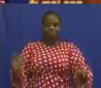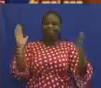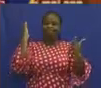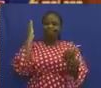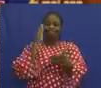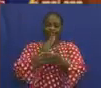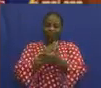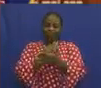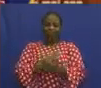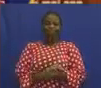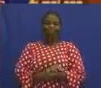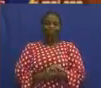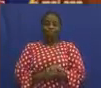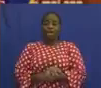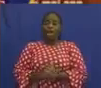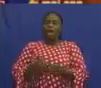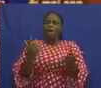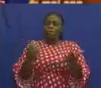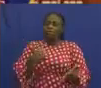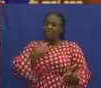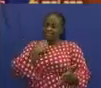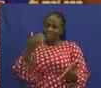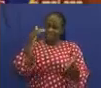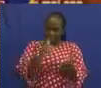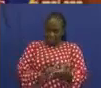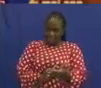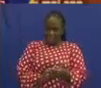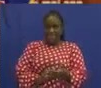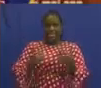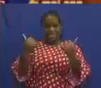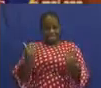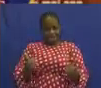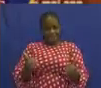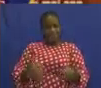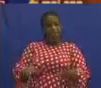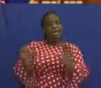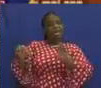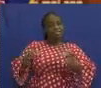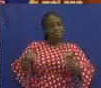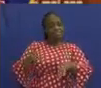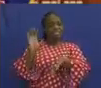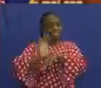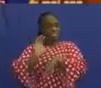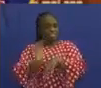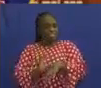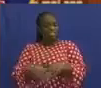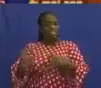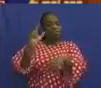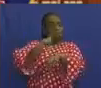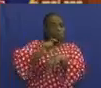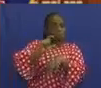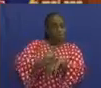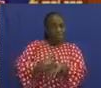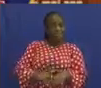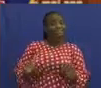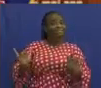banned. I want to reiterate, the protocols surrounding activities in churches and mosques